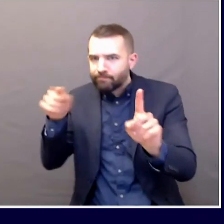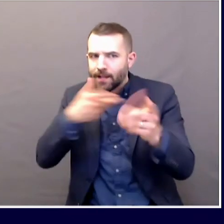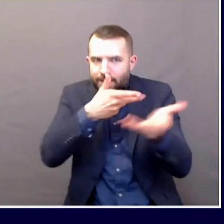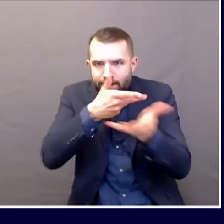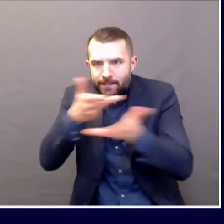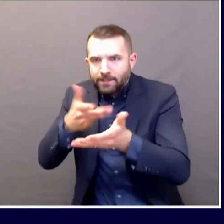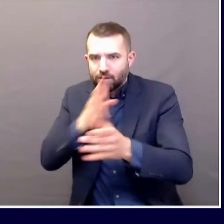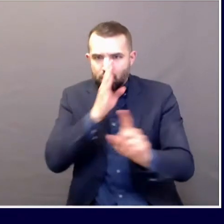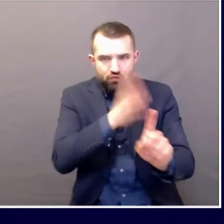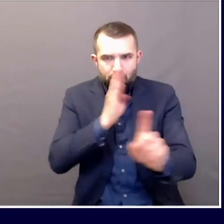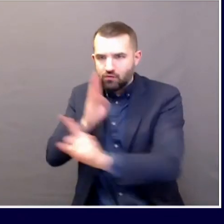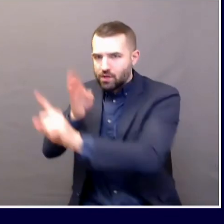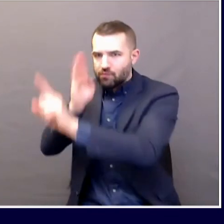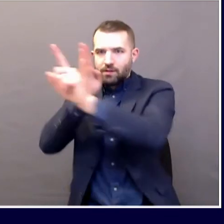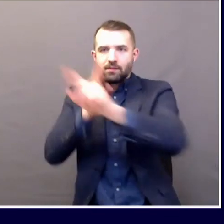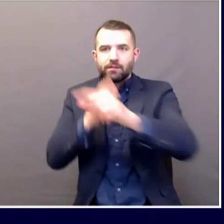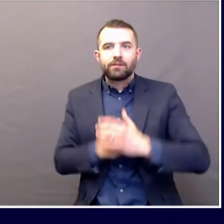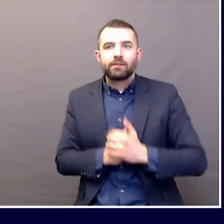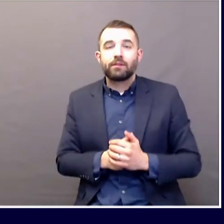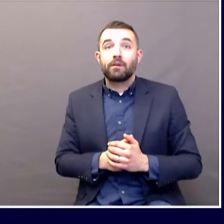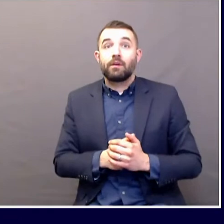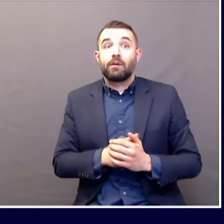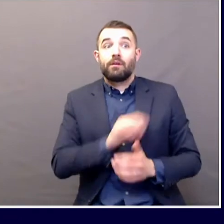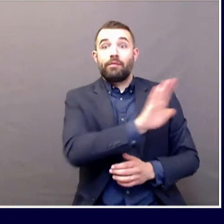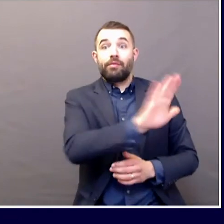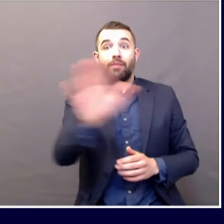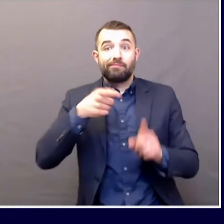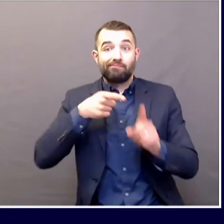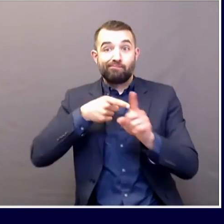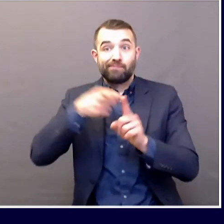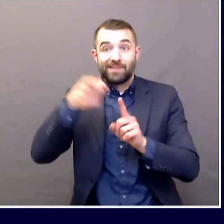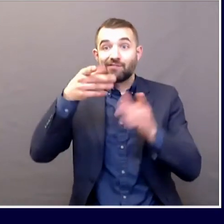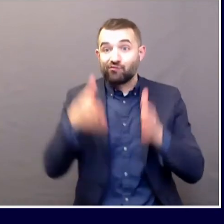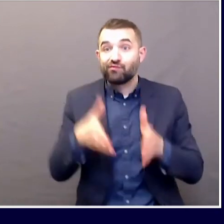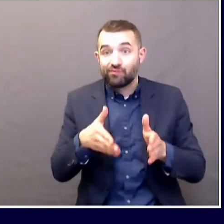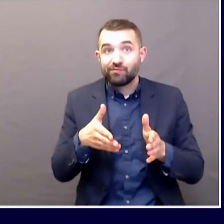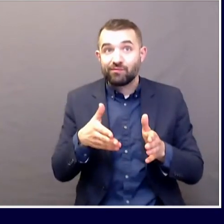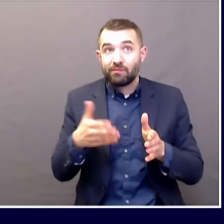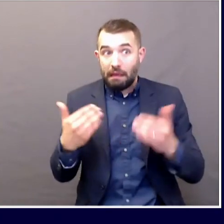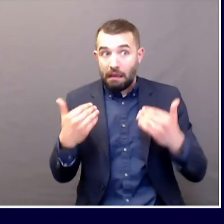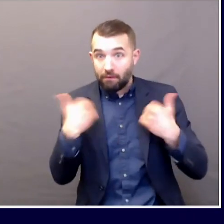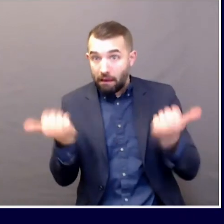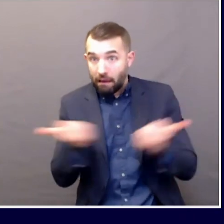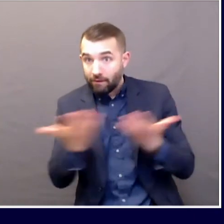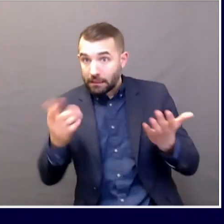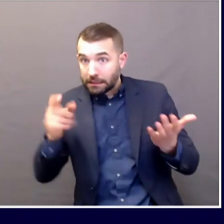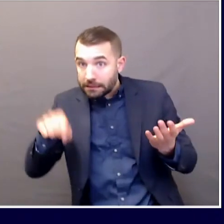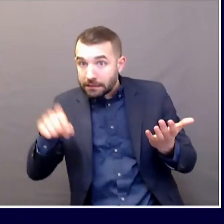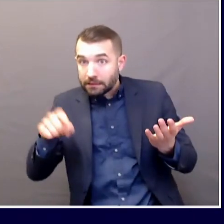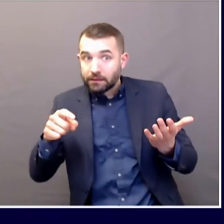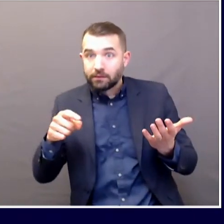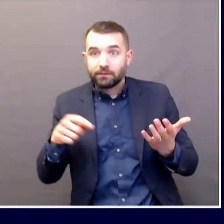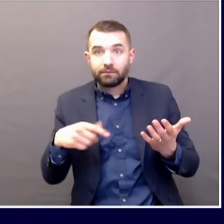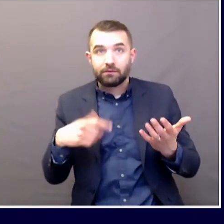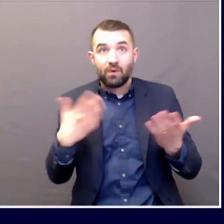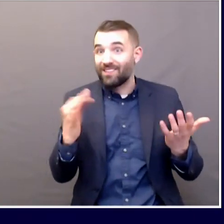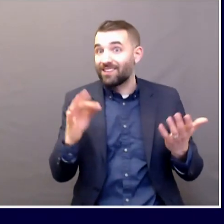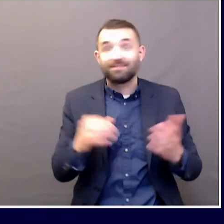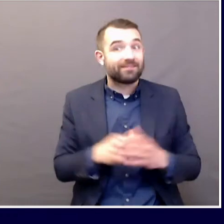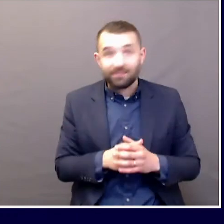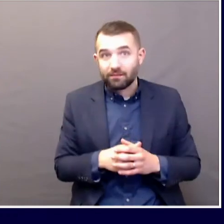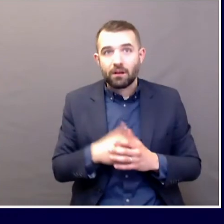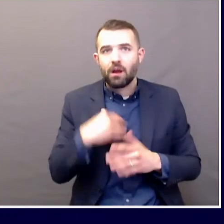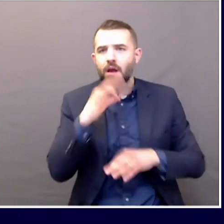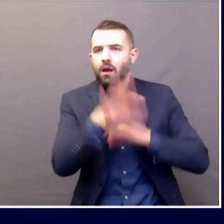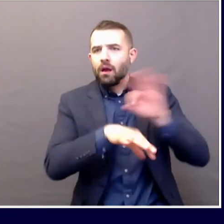that providers in those areas are getting what they need to get vaccine out the door into people's arms. The other is working with